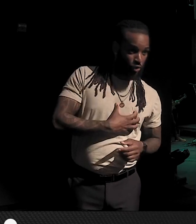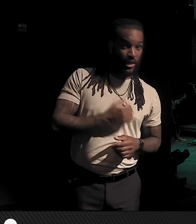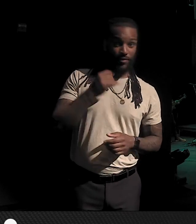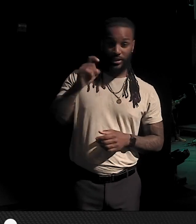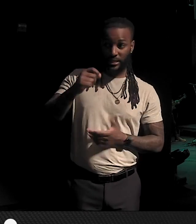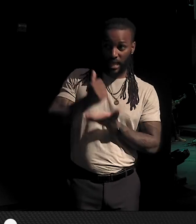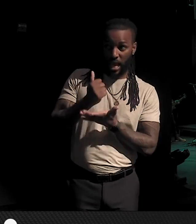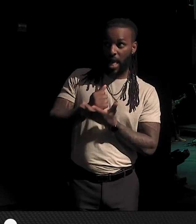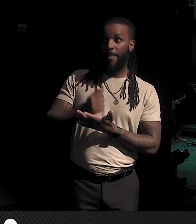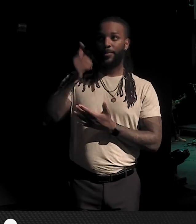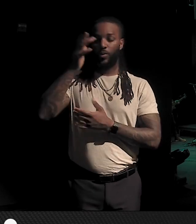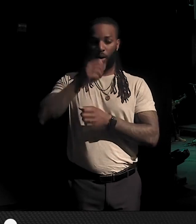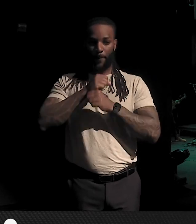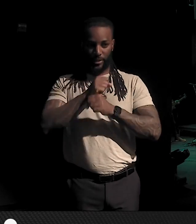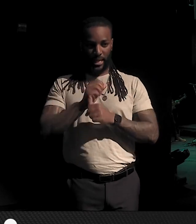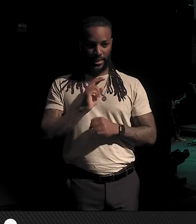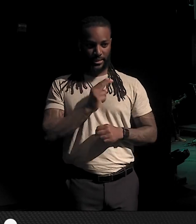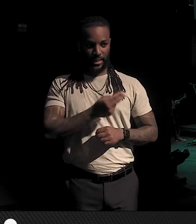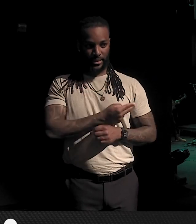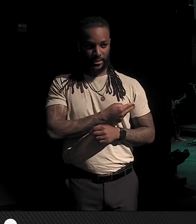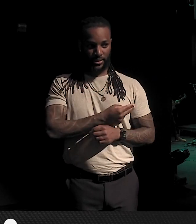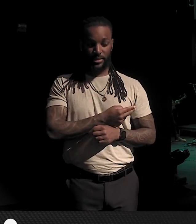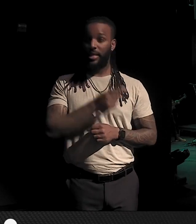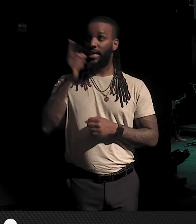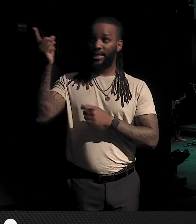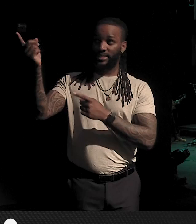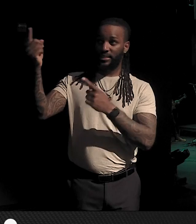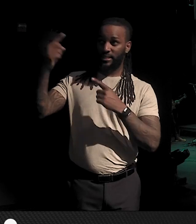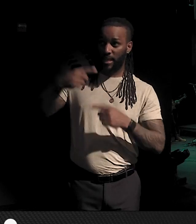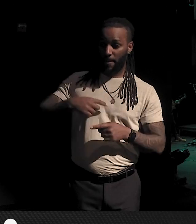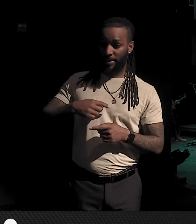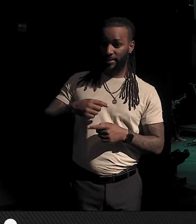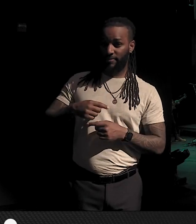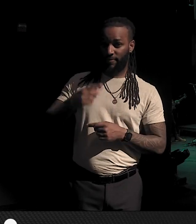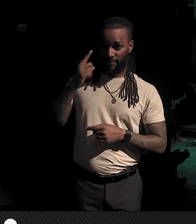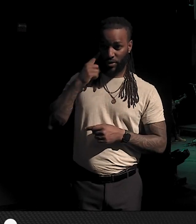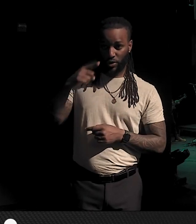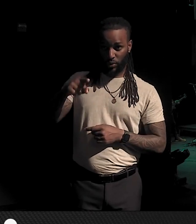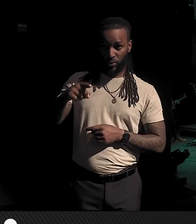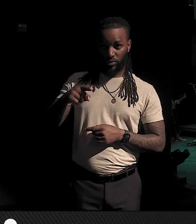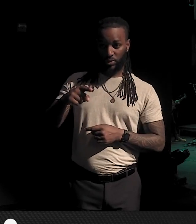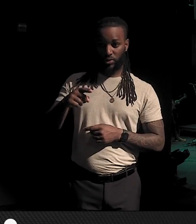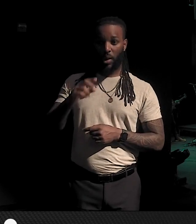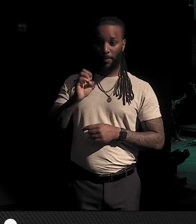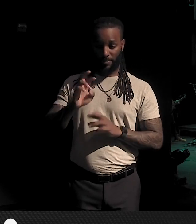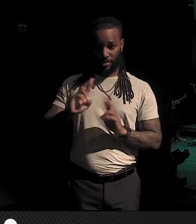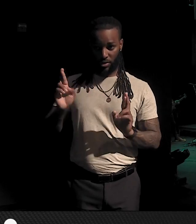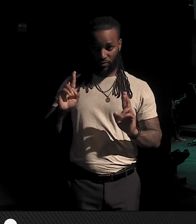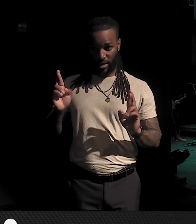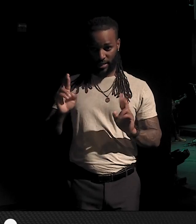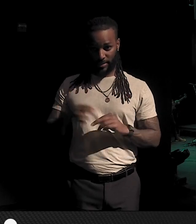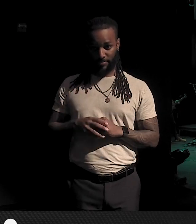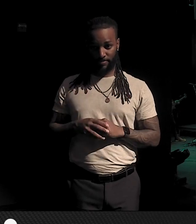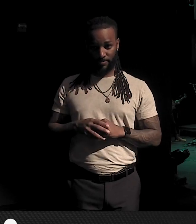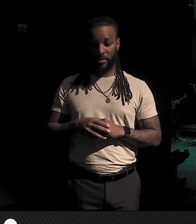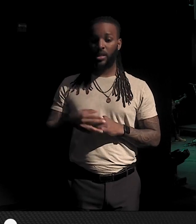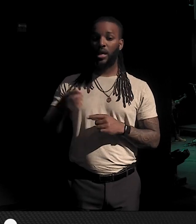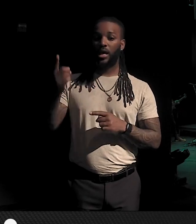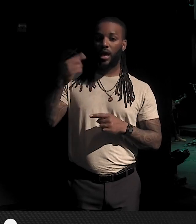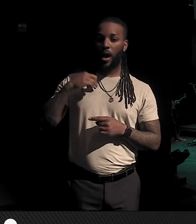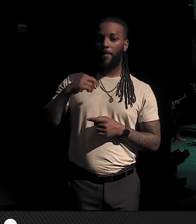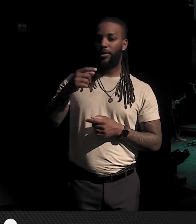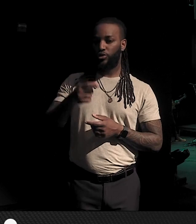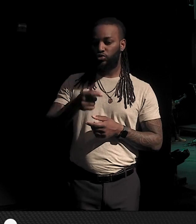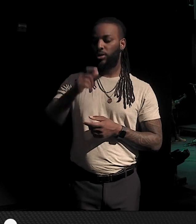we need protection. He's coming to you with the cup. Come and get a cup. Come and drink the cup. Come and tell